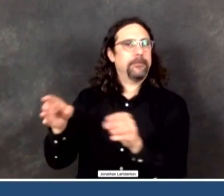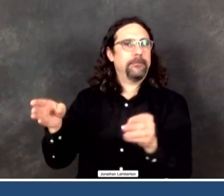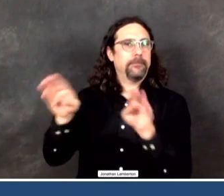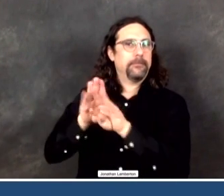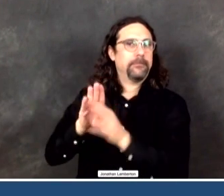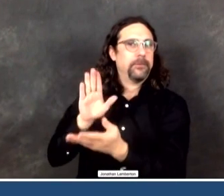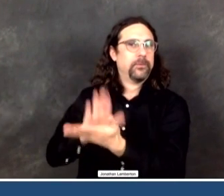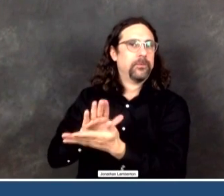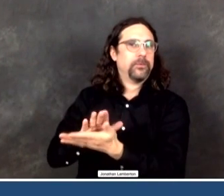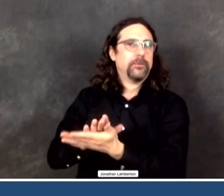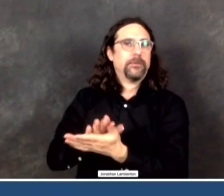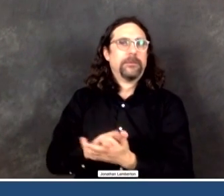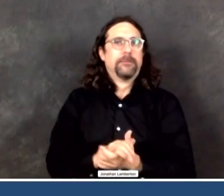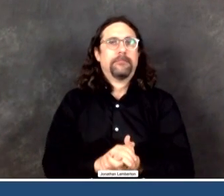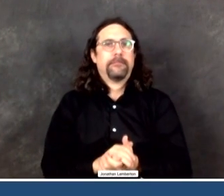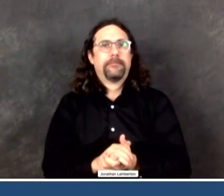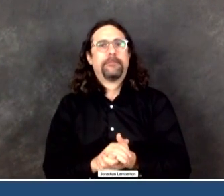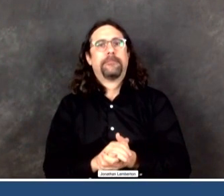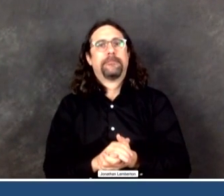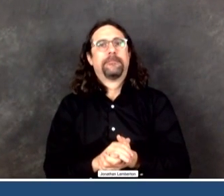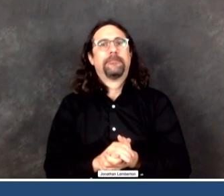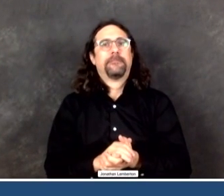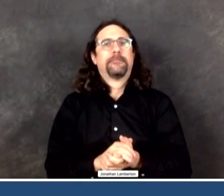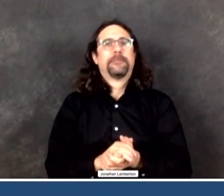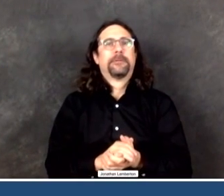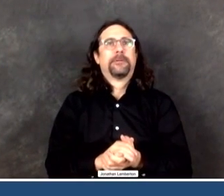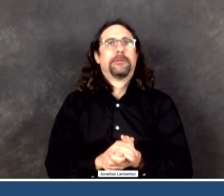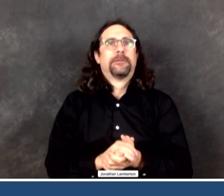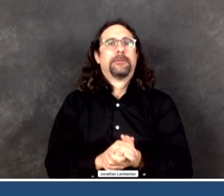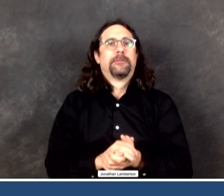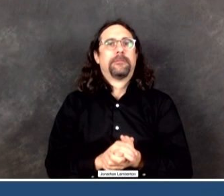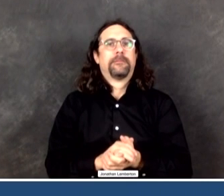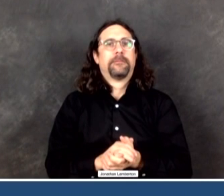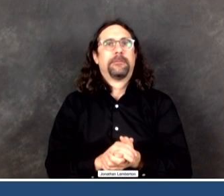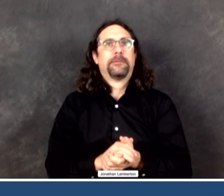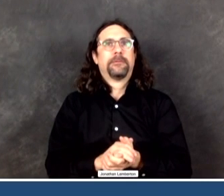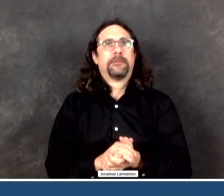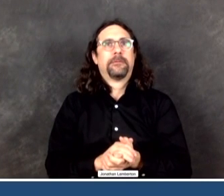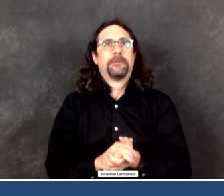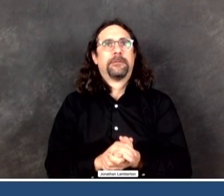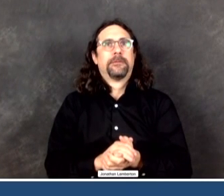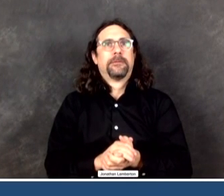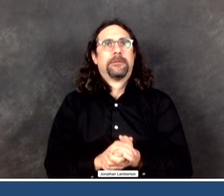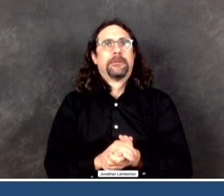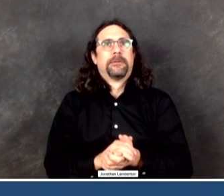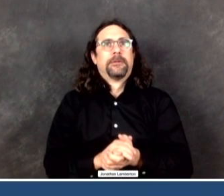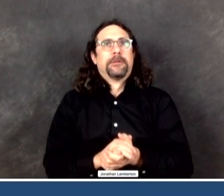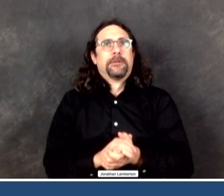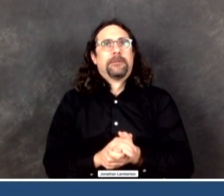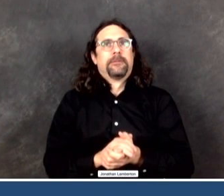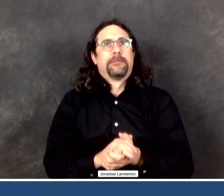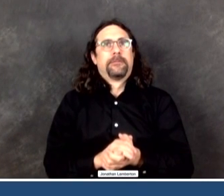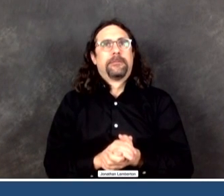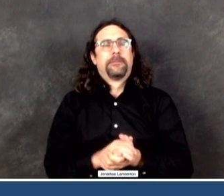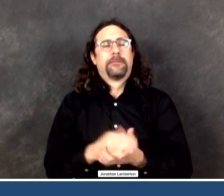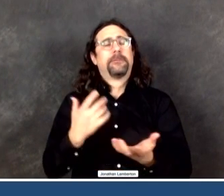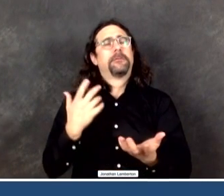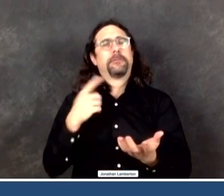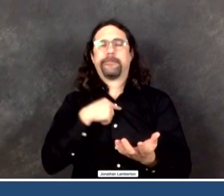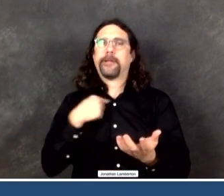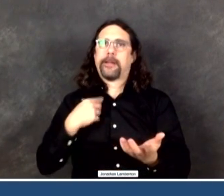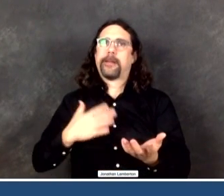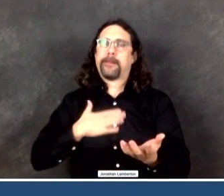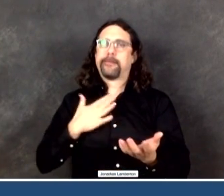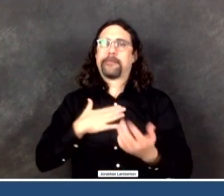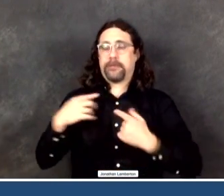the distance learning is working more and more every day, and we're going to have more and more good ways to reach our kids and help them over the